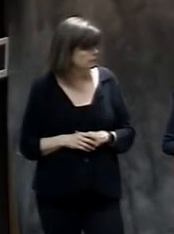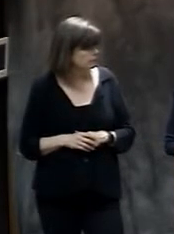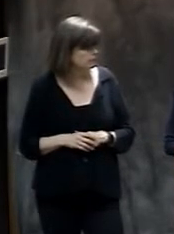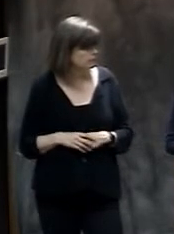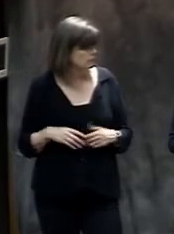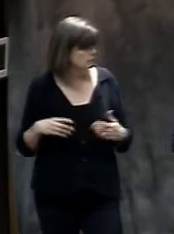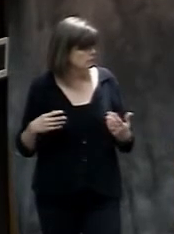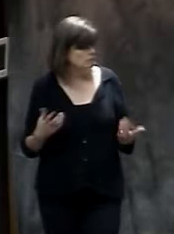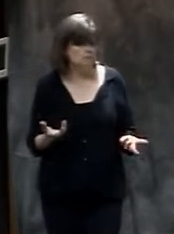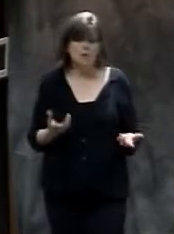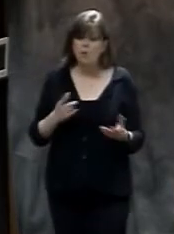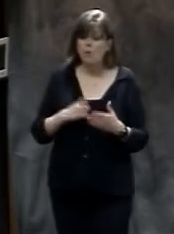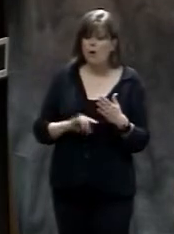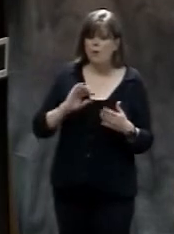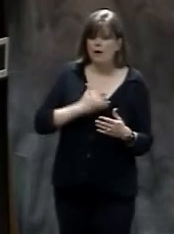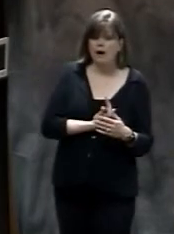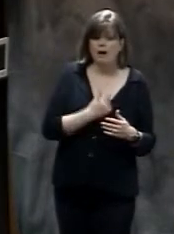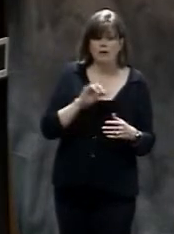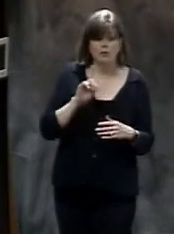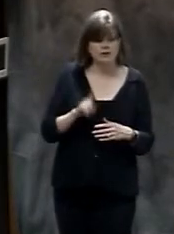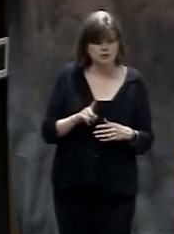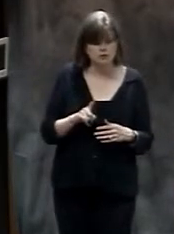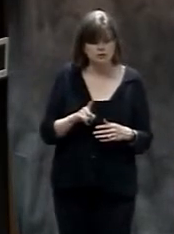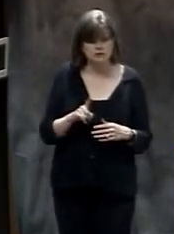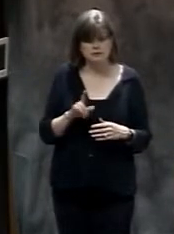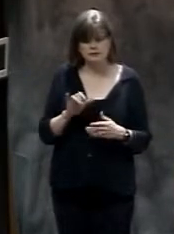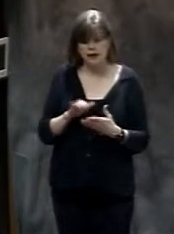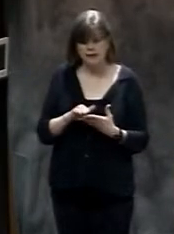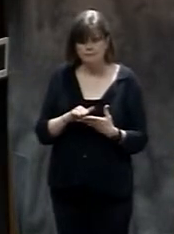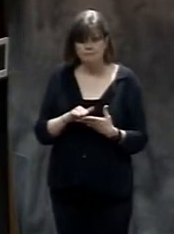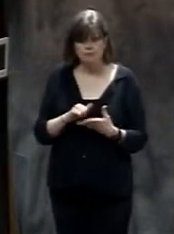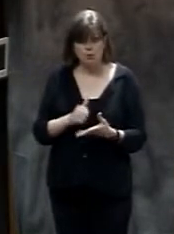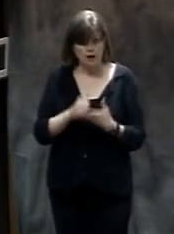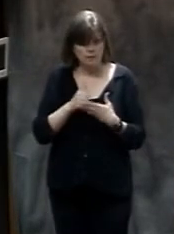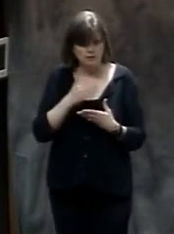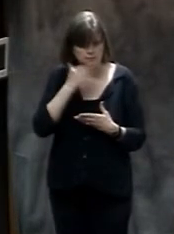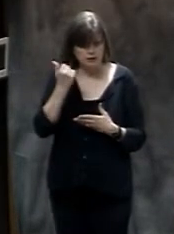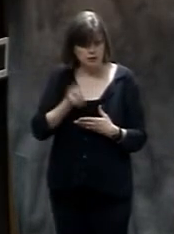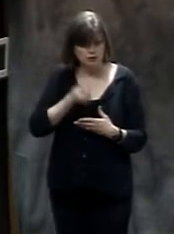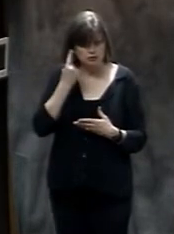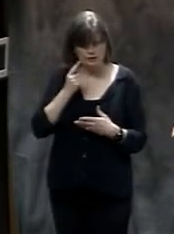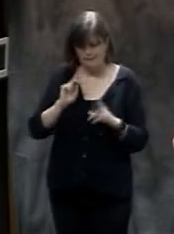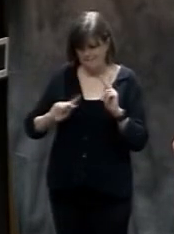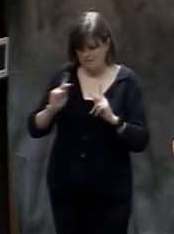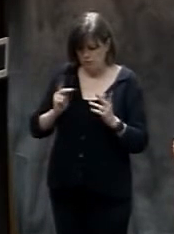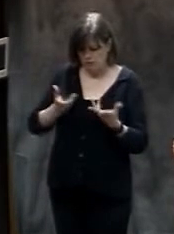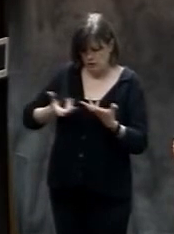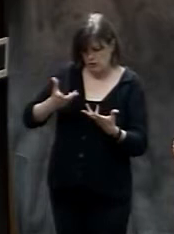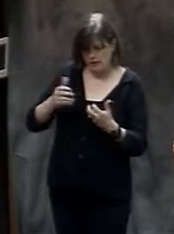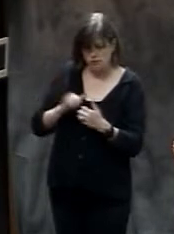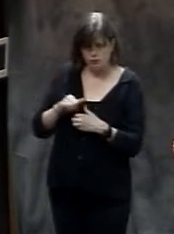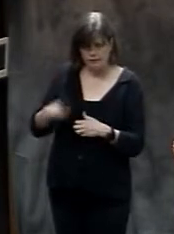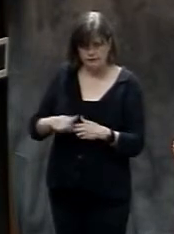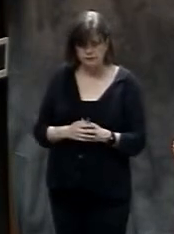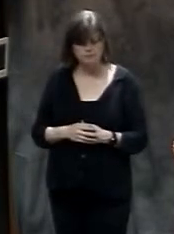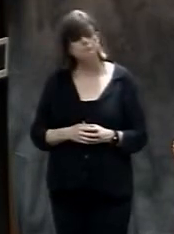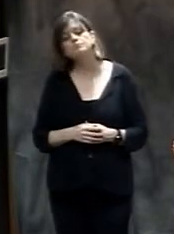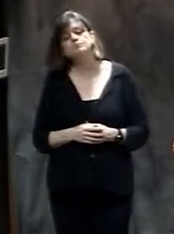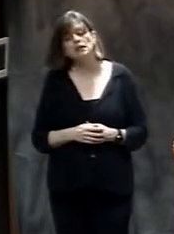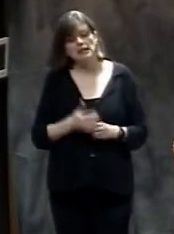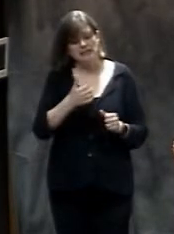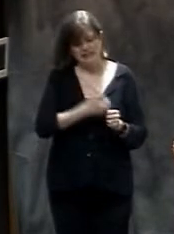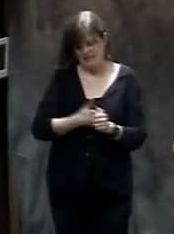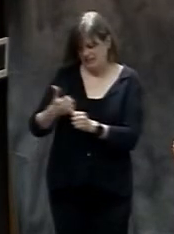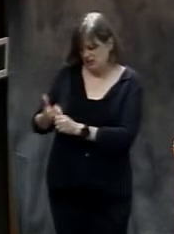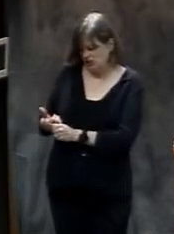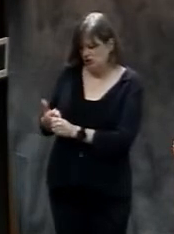that we ask to help us better understand some of these human factors? What we've done here is in each of these cities, we've conducted a